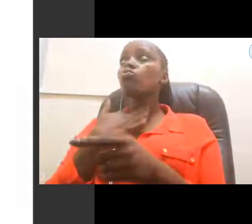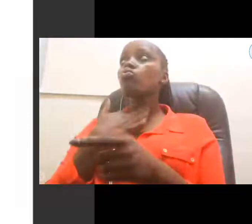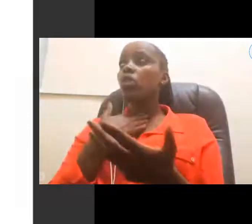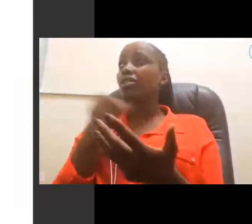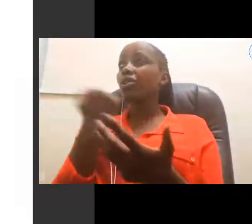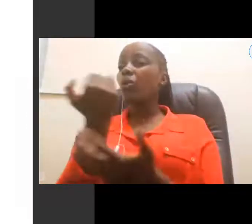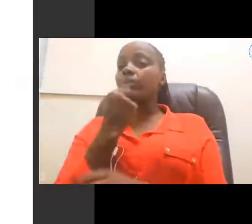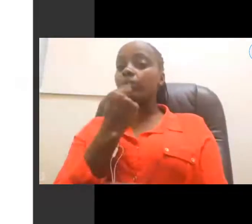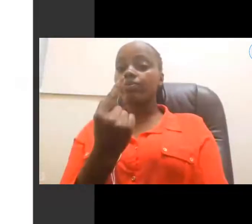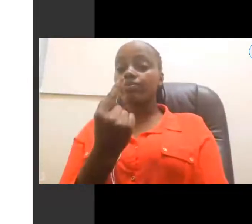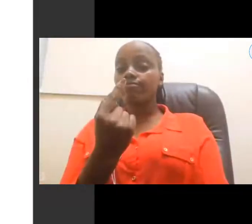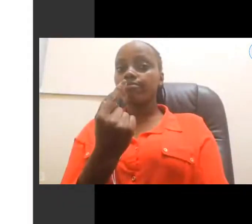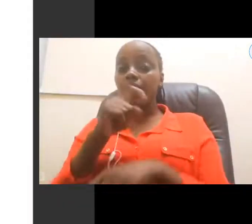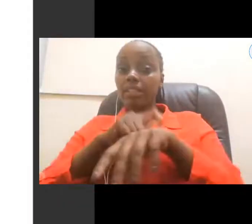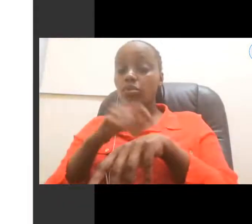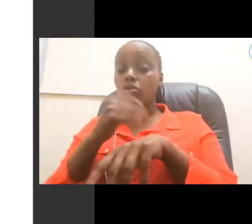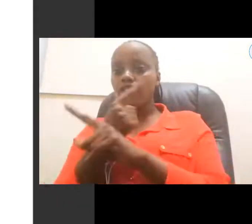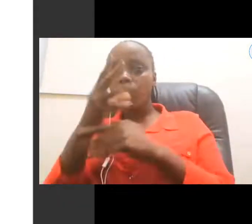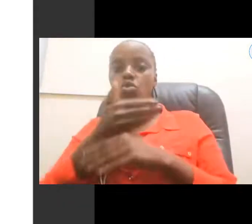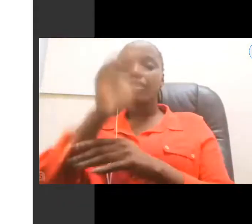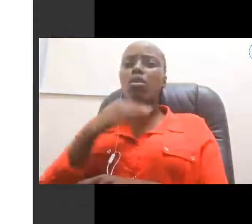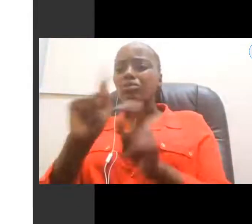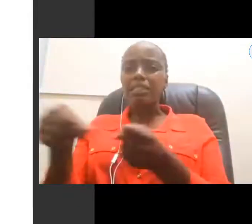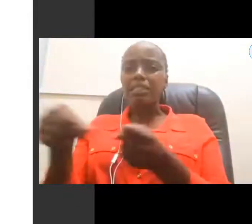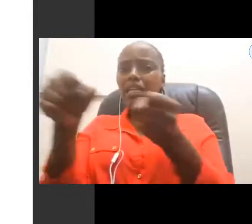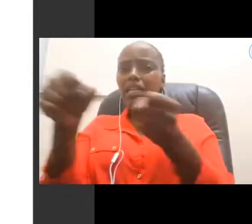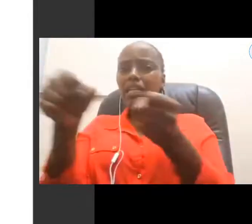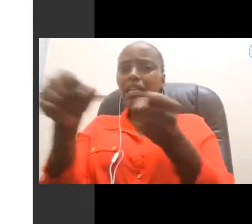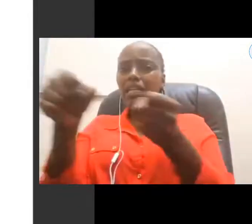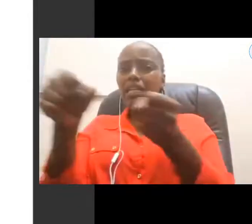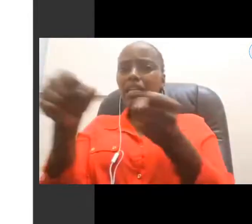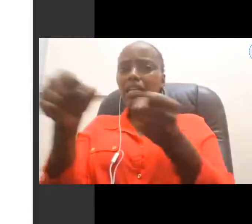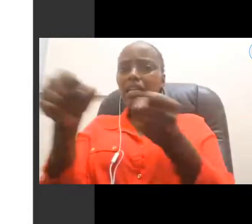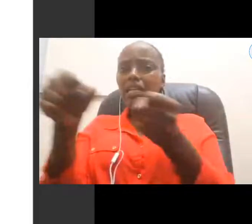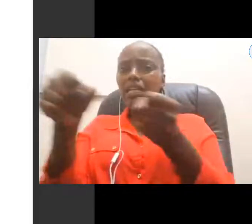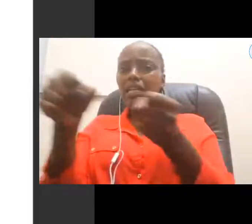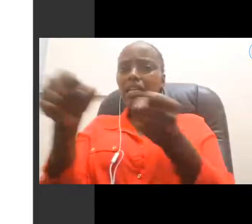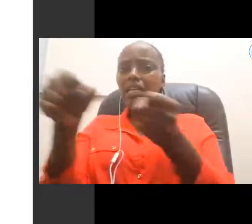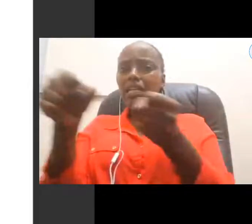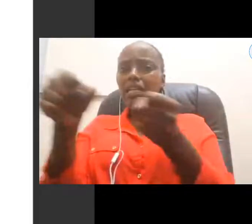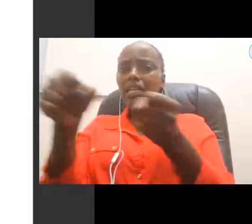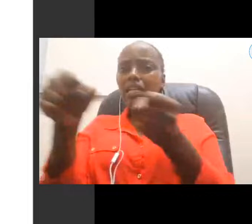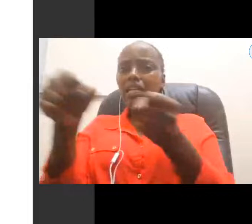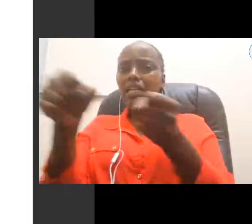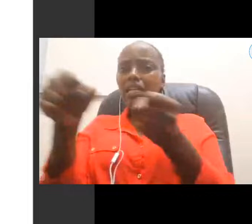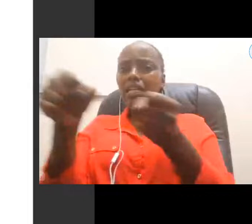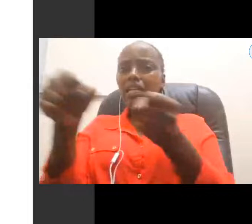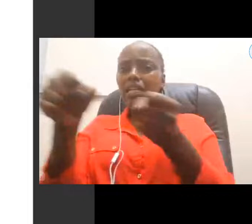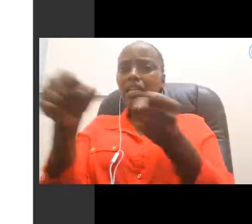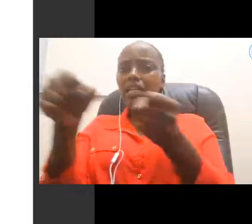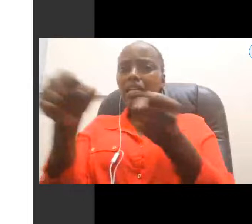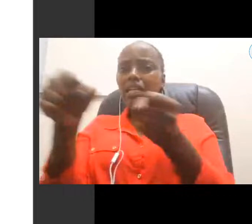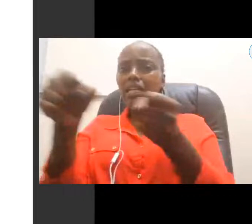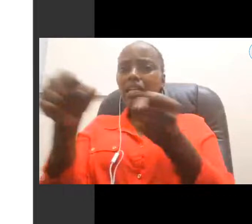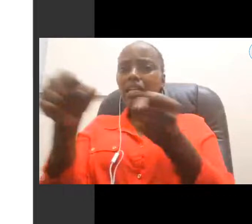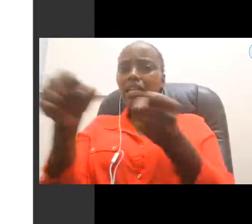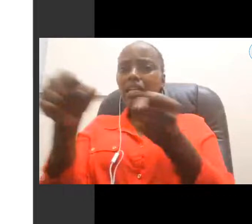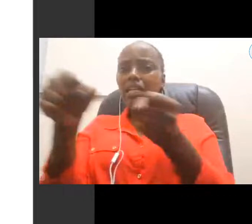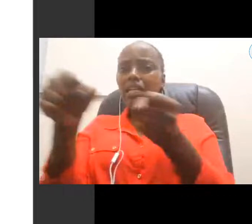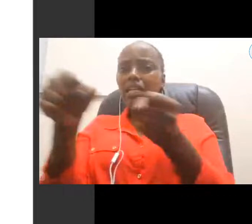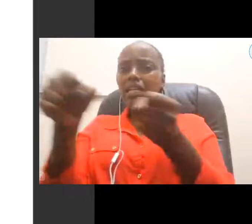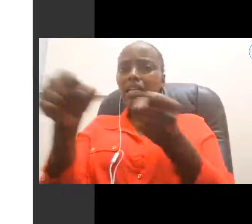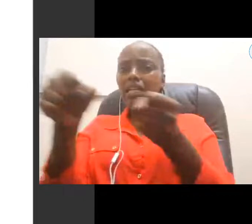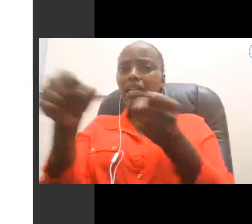The roadmap with timelines, with milestones. And then with the result framework will then start to show us whether